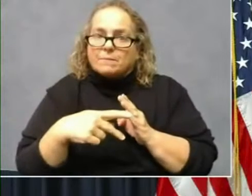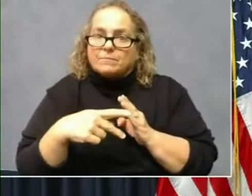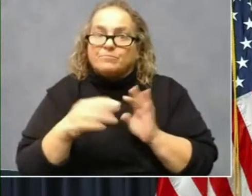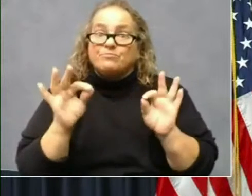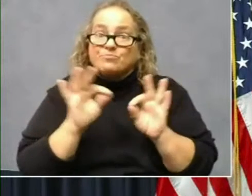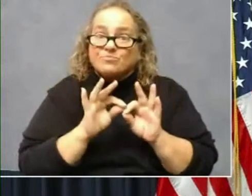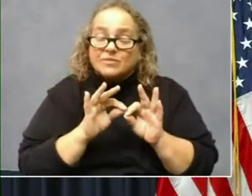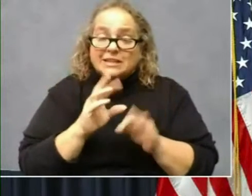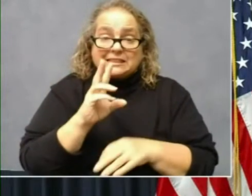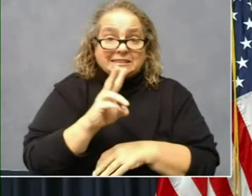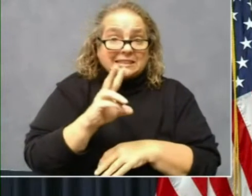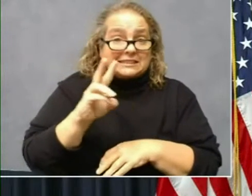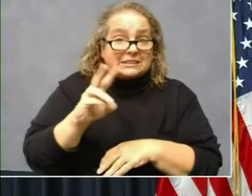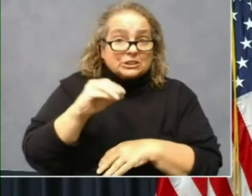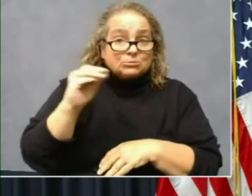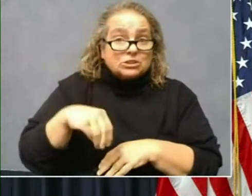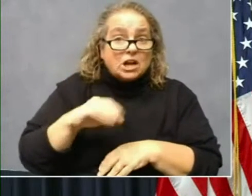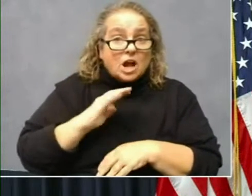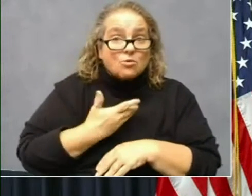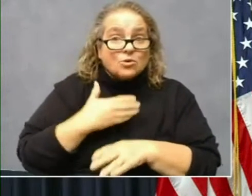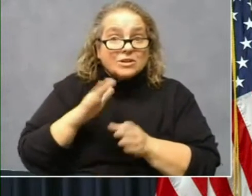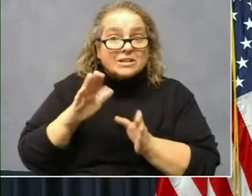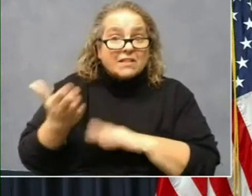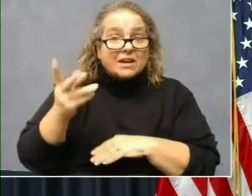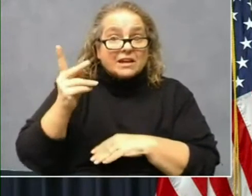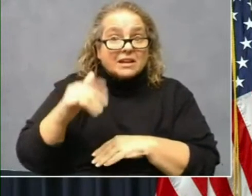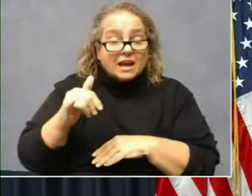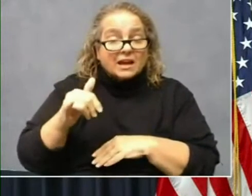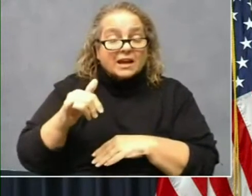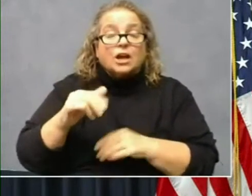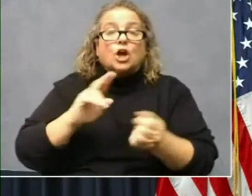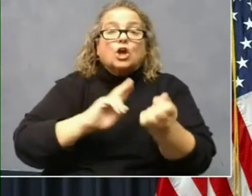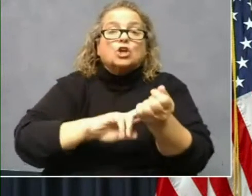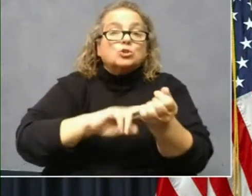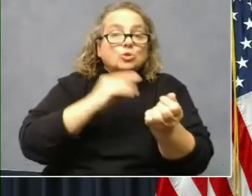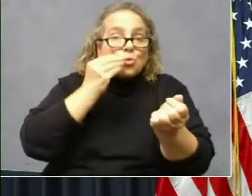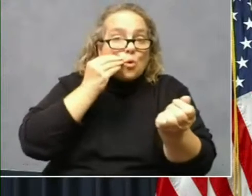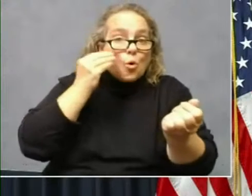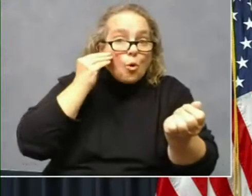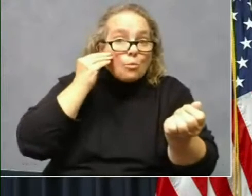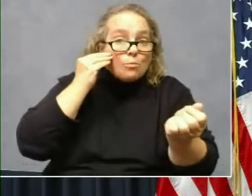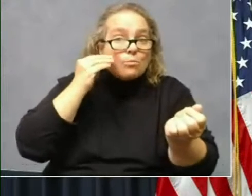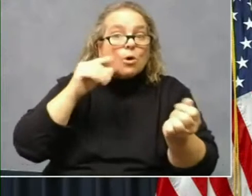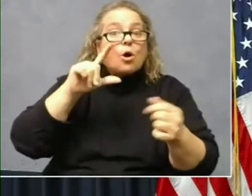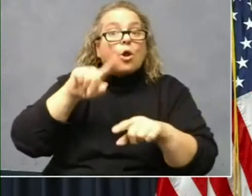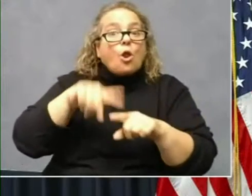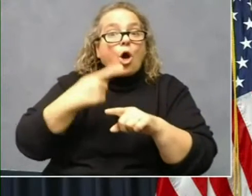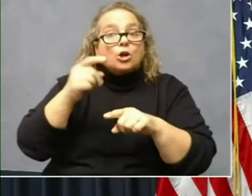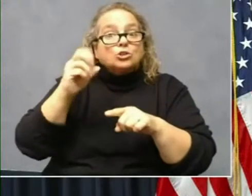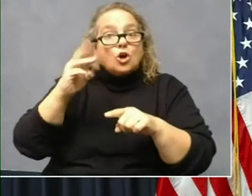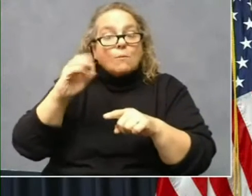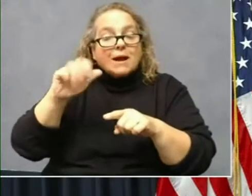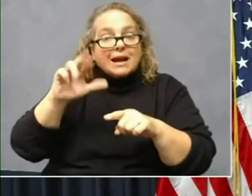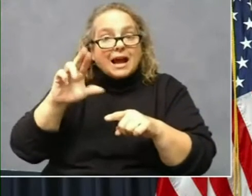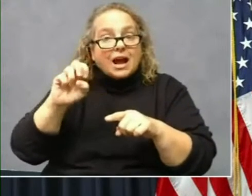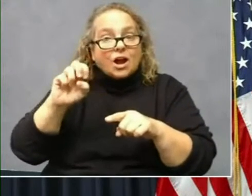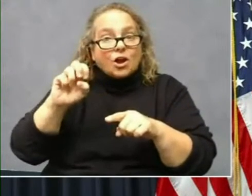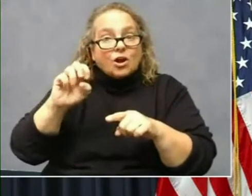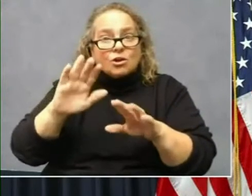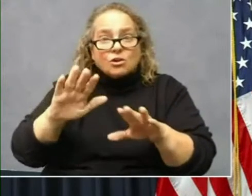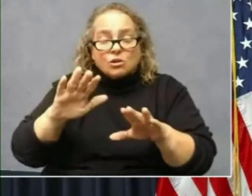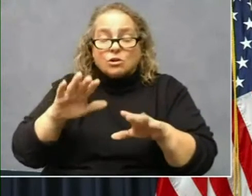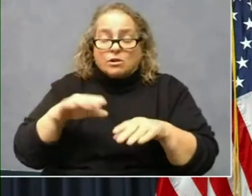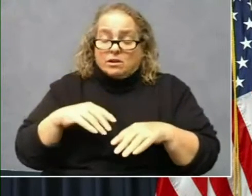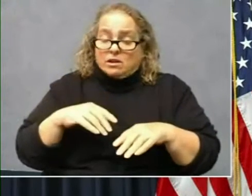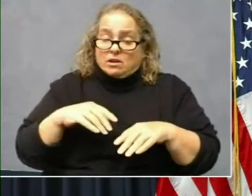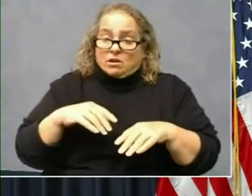Kentucky are in long-term care. That's compared to 40% for the rest of the nation. Per capita, we've been doing so much better